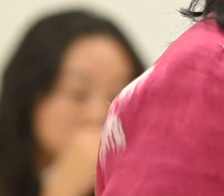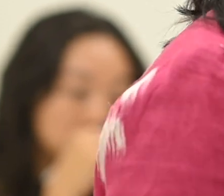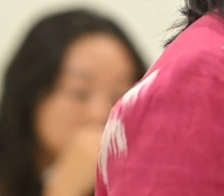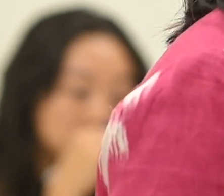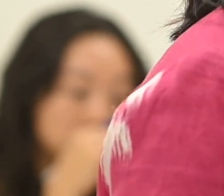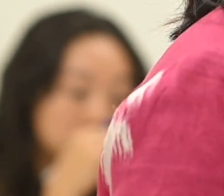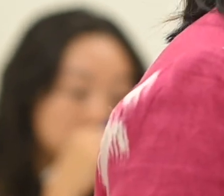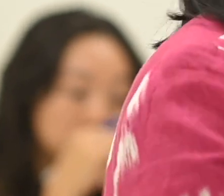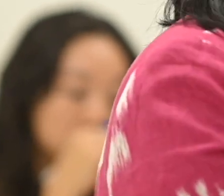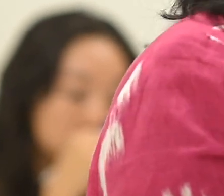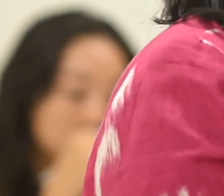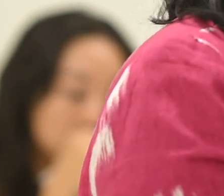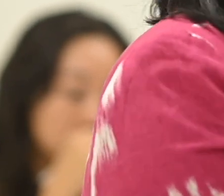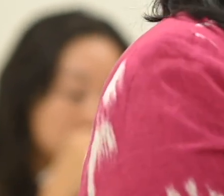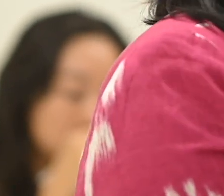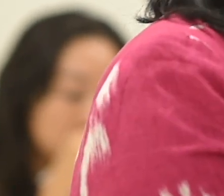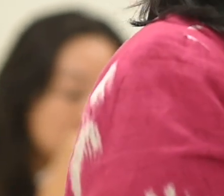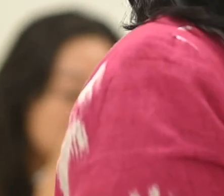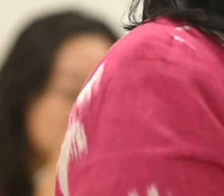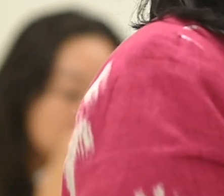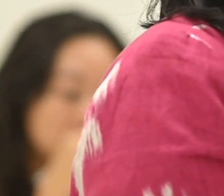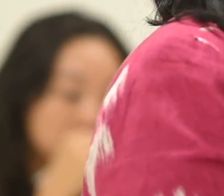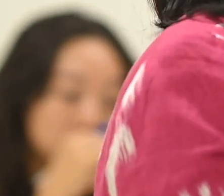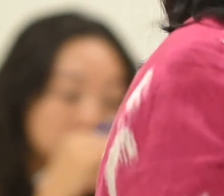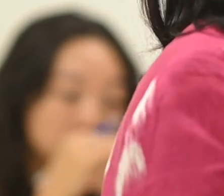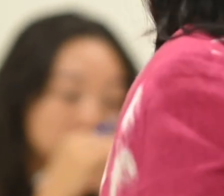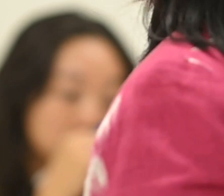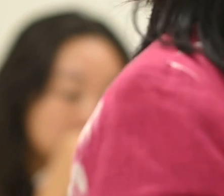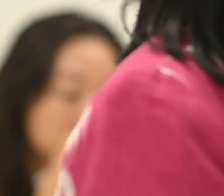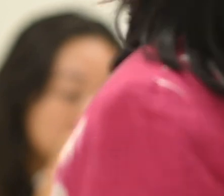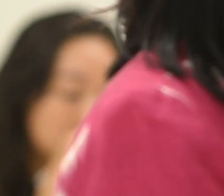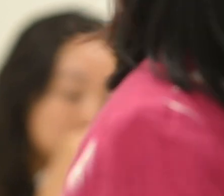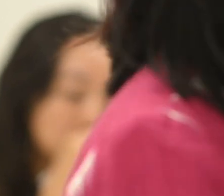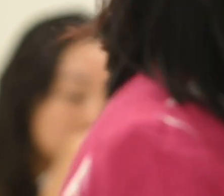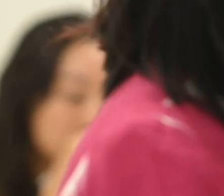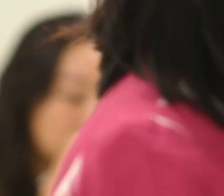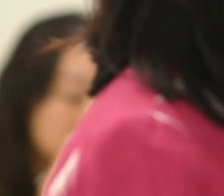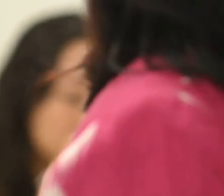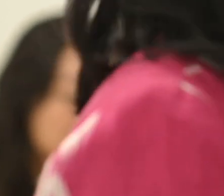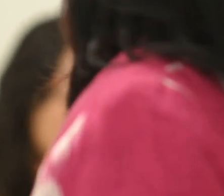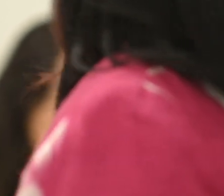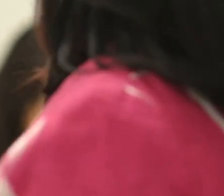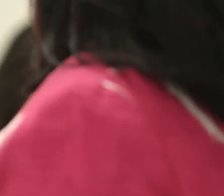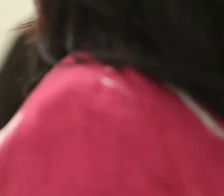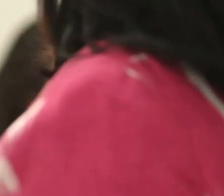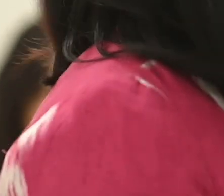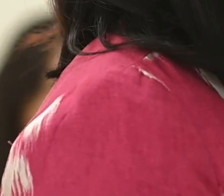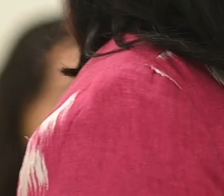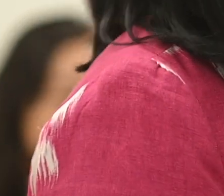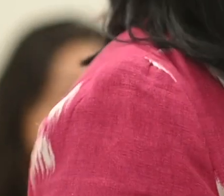time. So it's not an easy framework to it. I think some people find it easy on a personal level, but I think from a